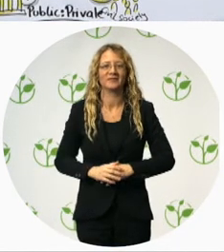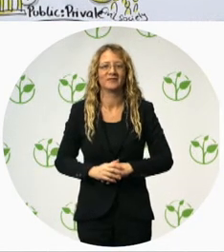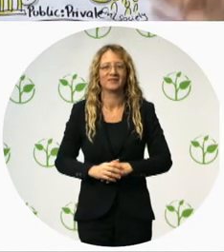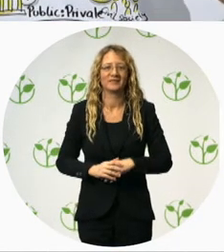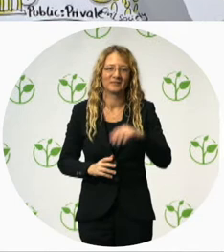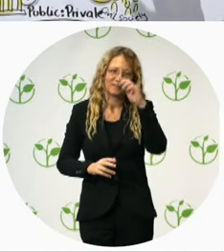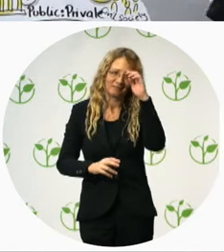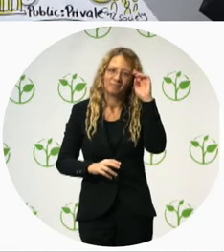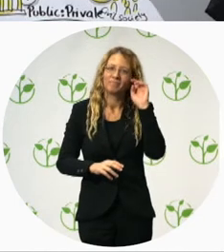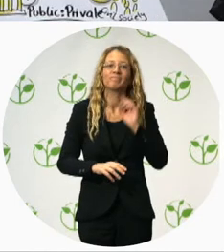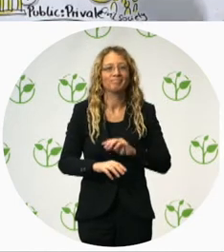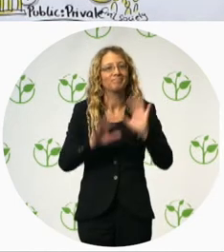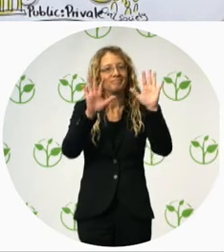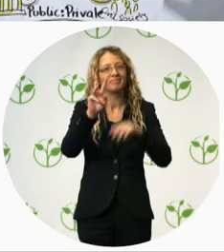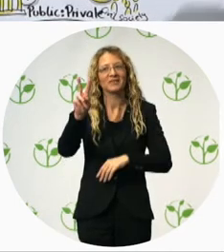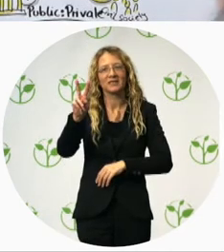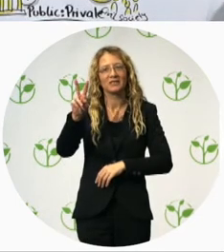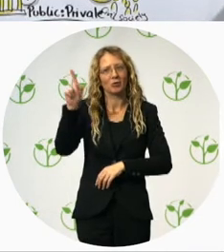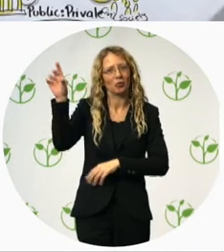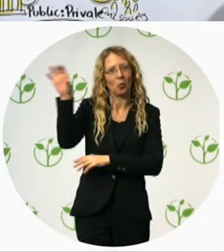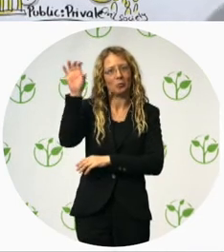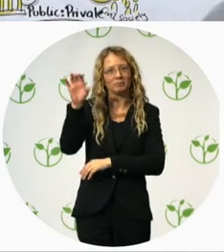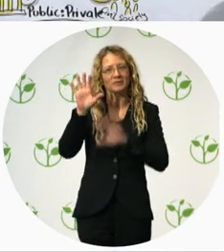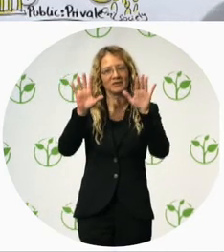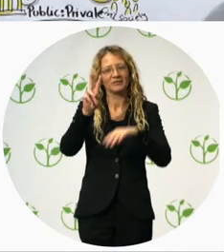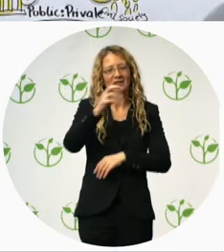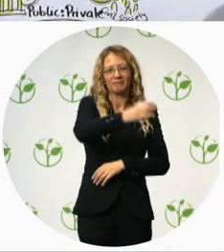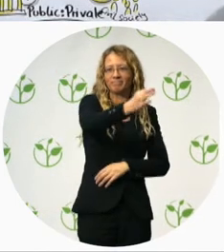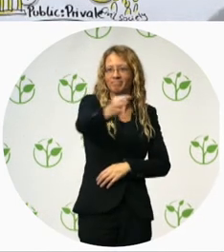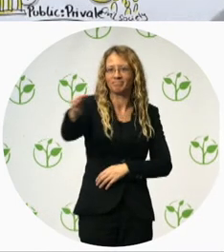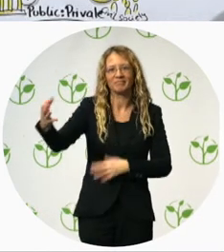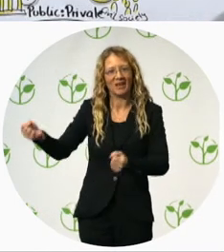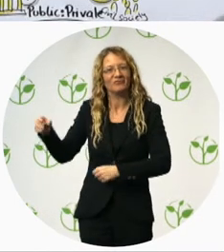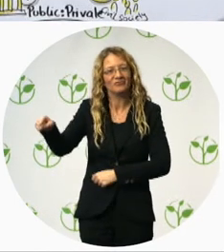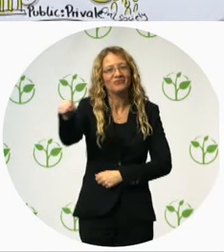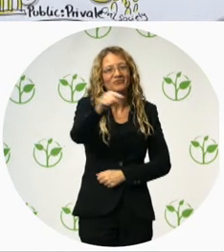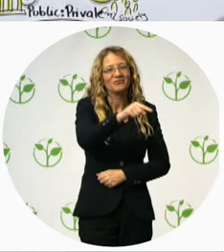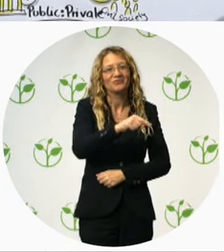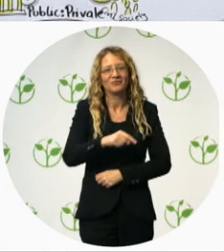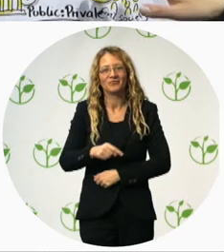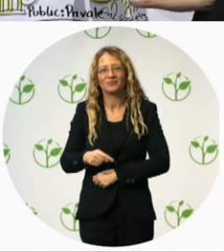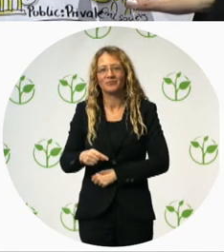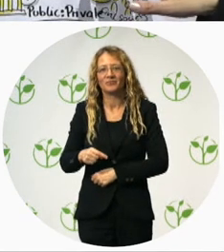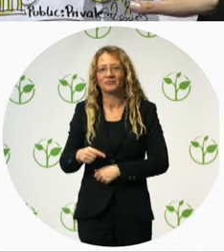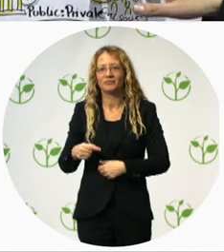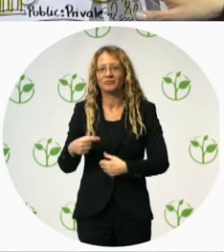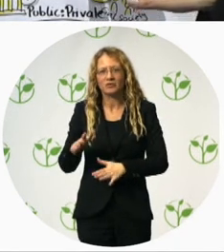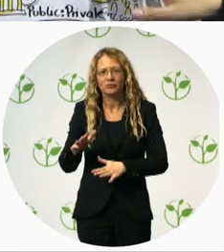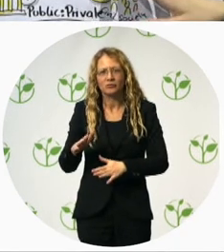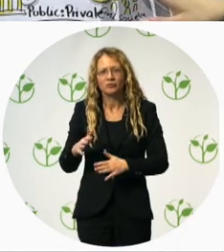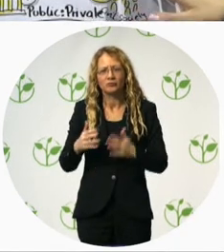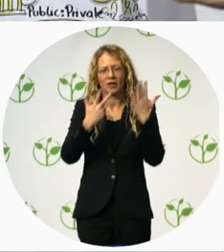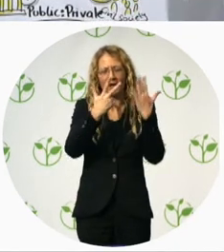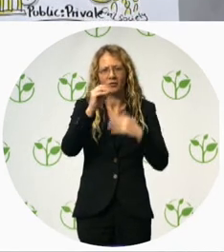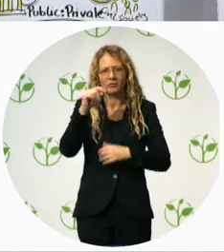national policy, and already 80,000 plus people have been reached with this application. It is